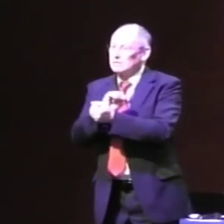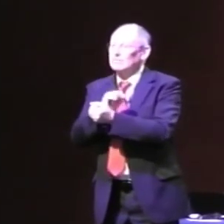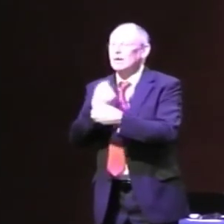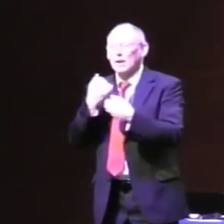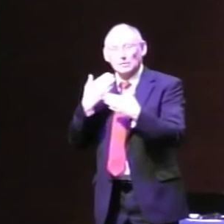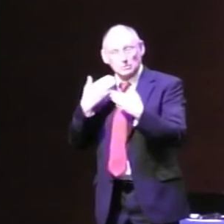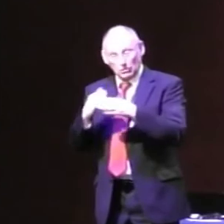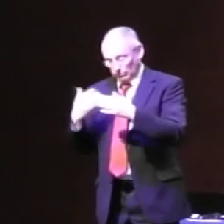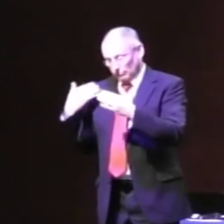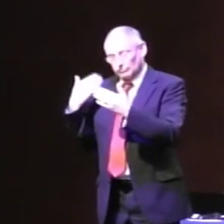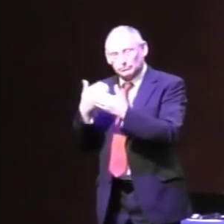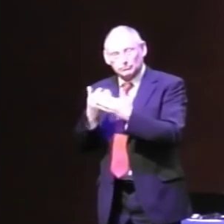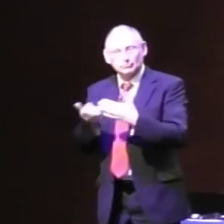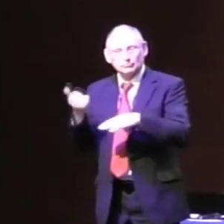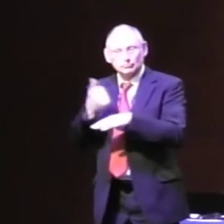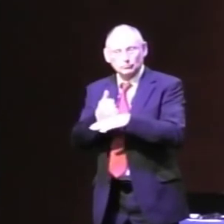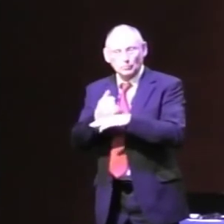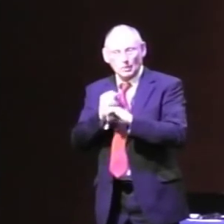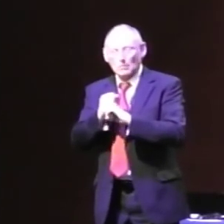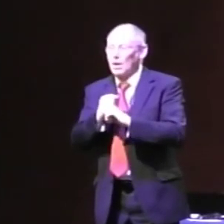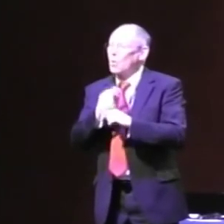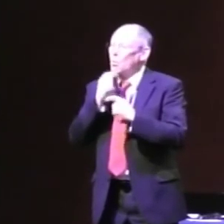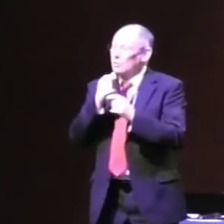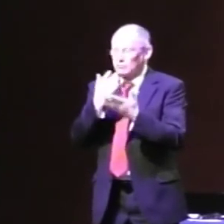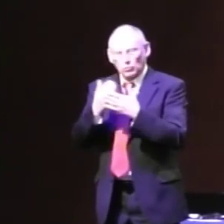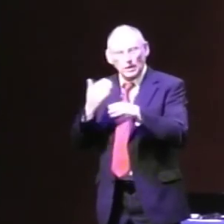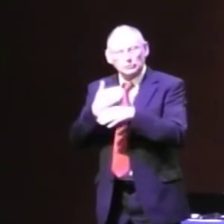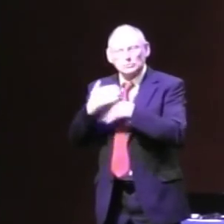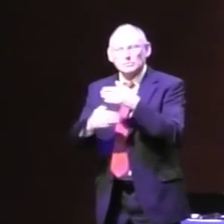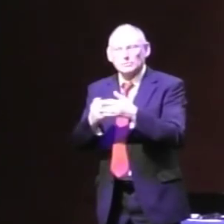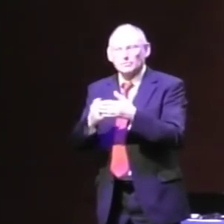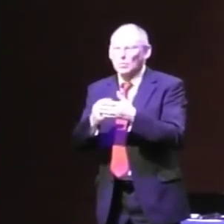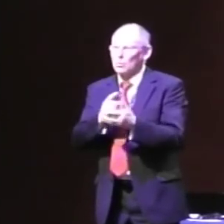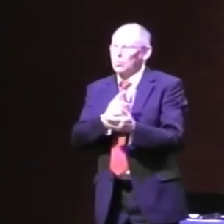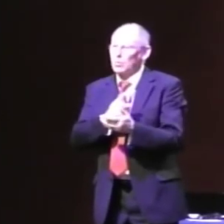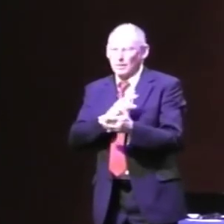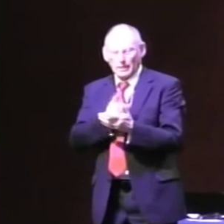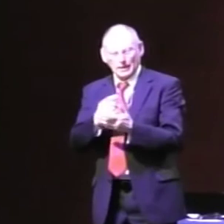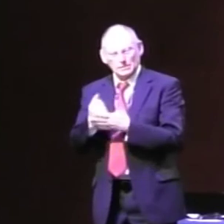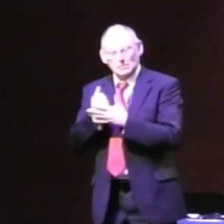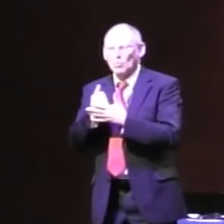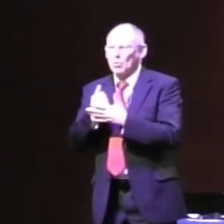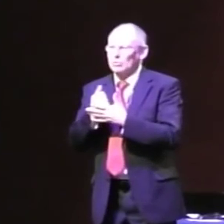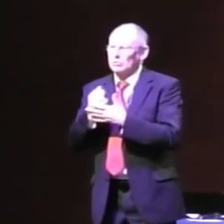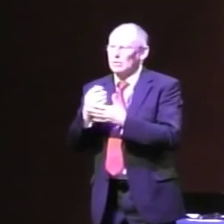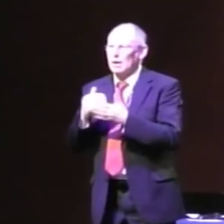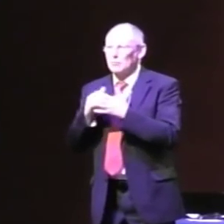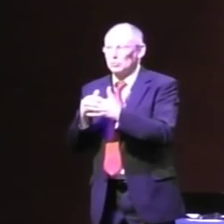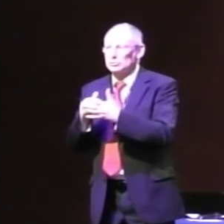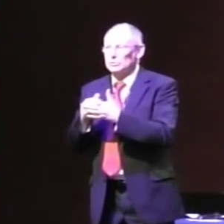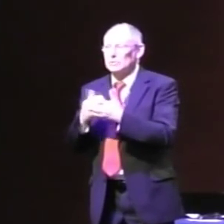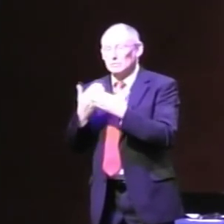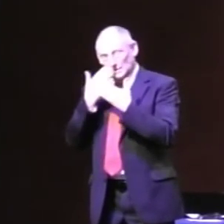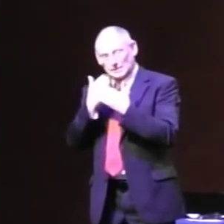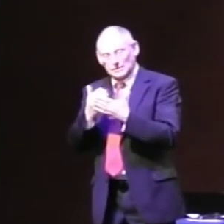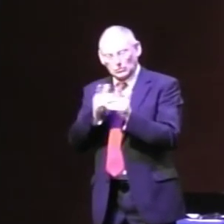since the day they came into office, not just in their words but by their actions. Why then would Congress support a motion that by its very nature seeks to